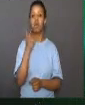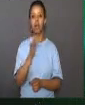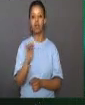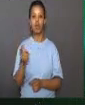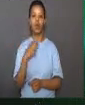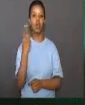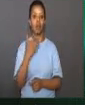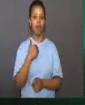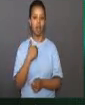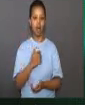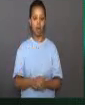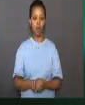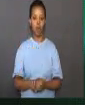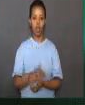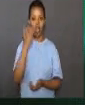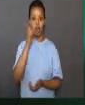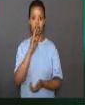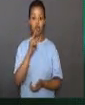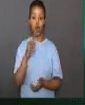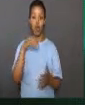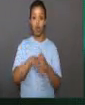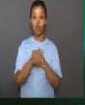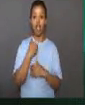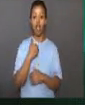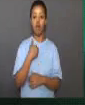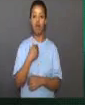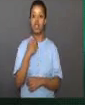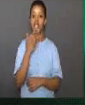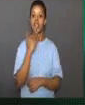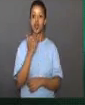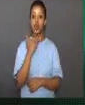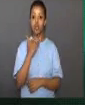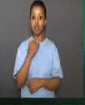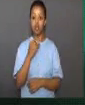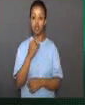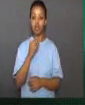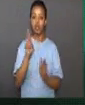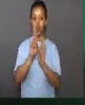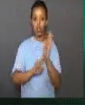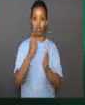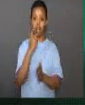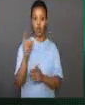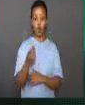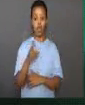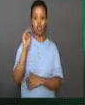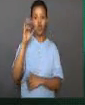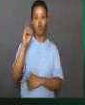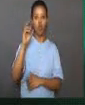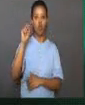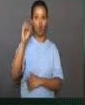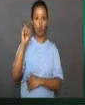If there is only one sugar unit, it is called a